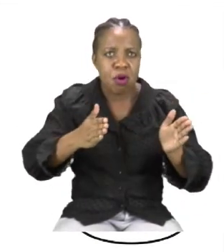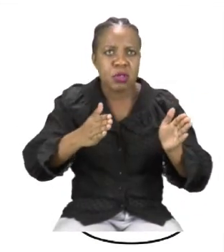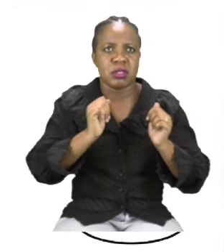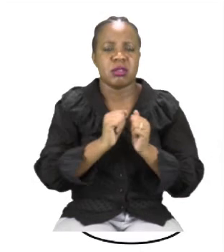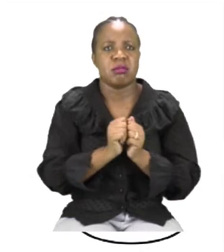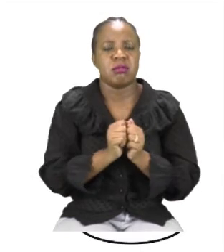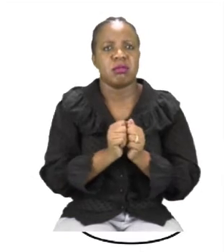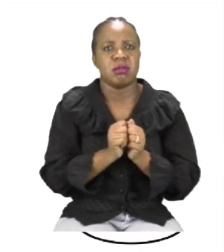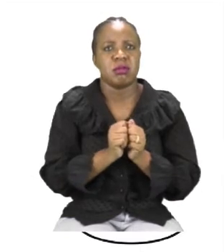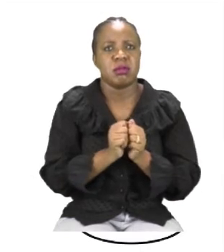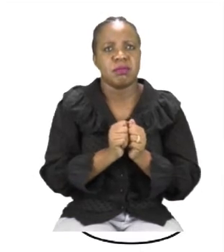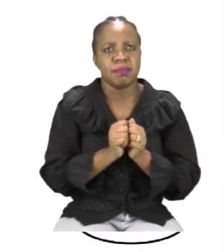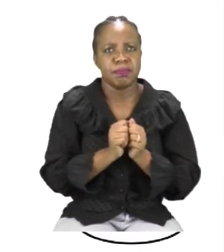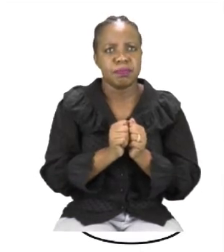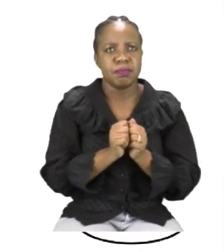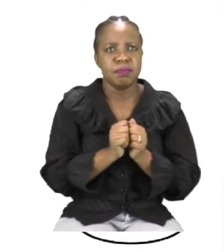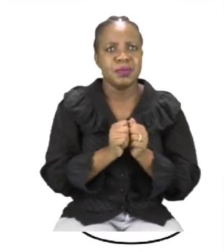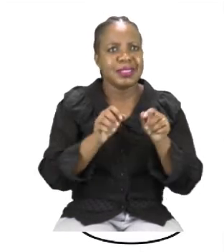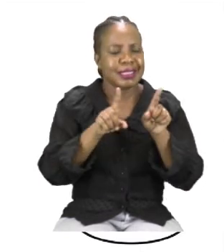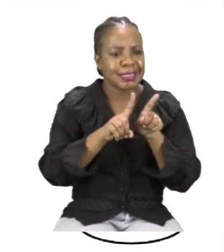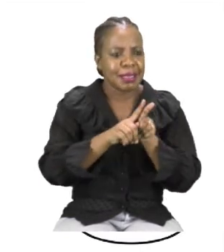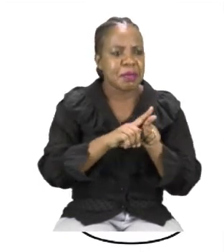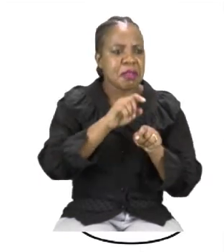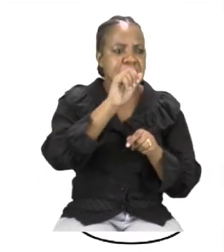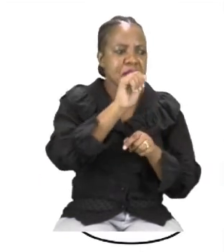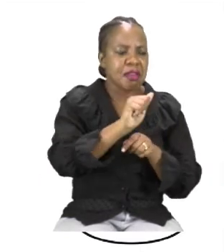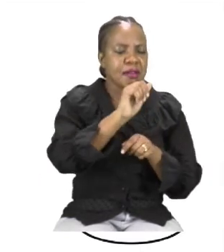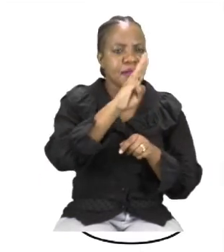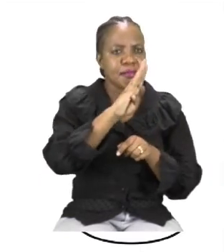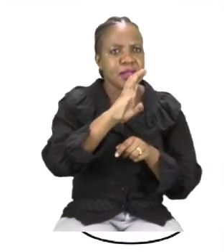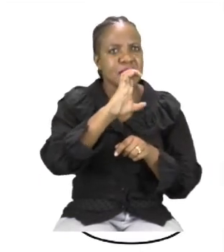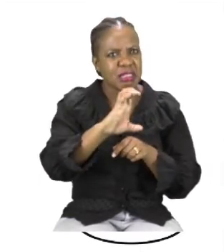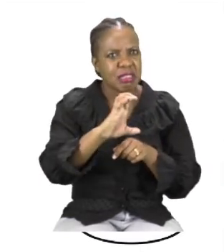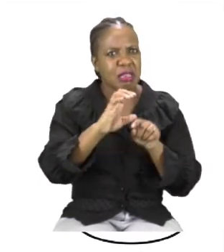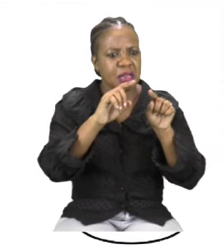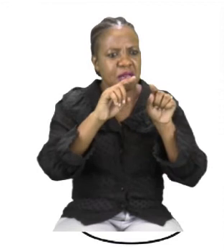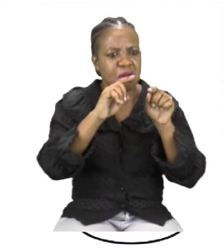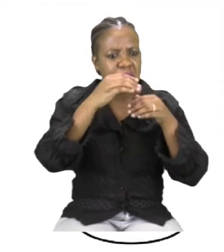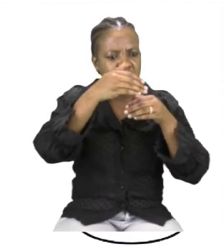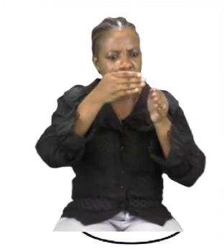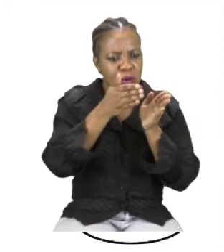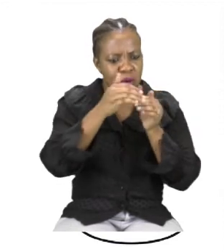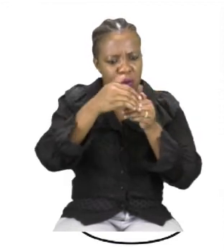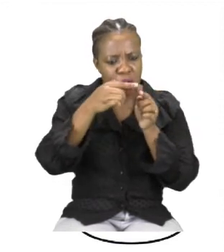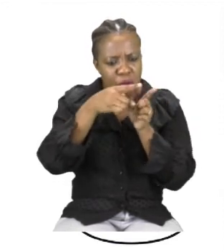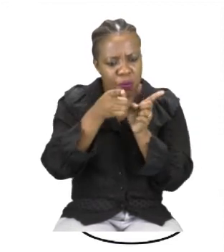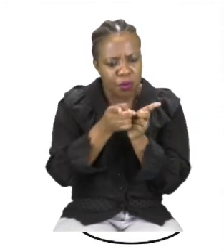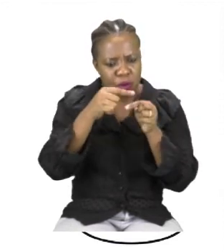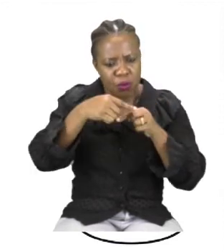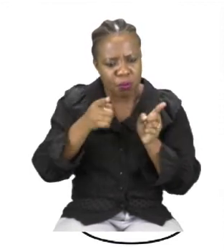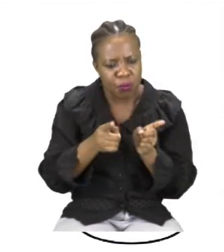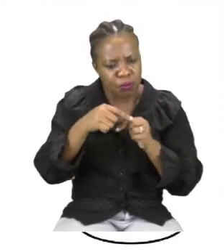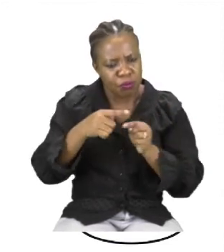then the ABC blocks are also in the shape of a cube. Then you